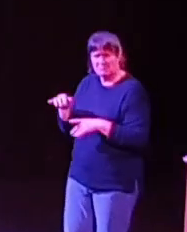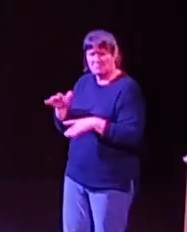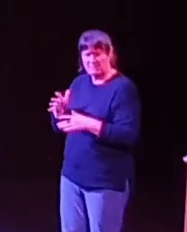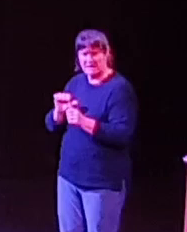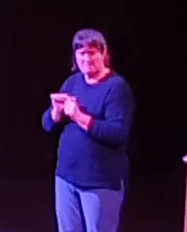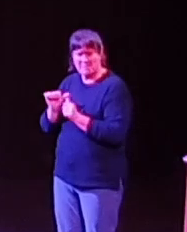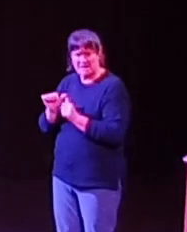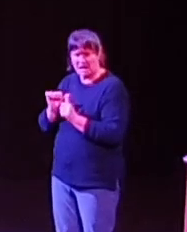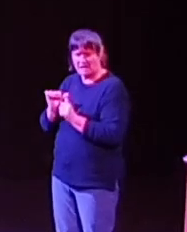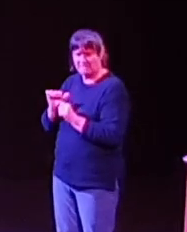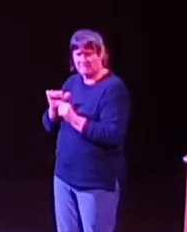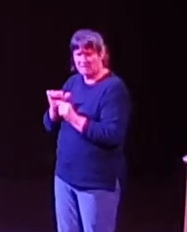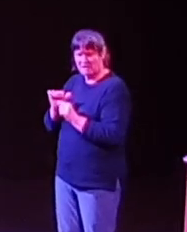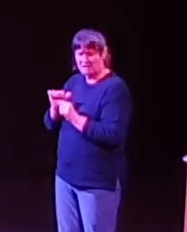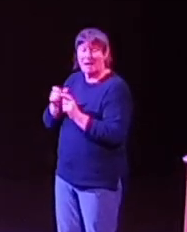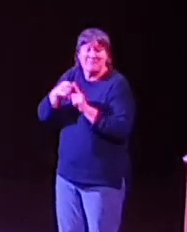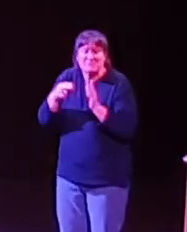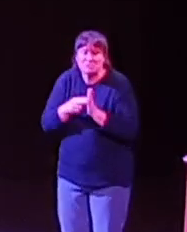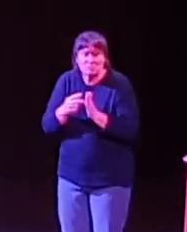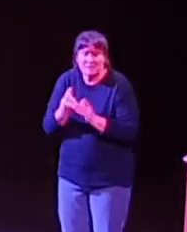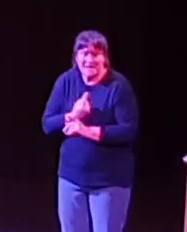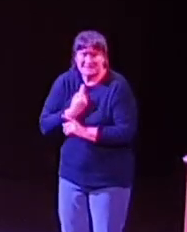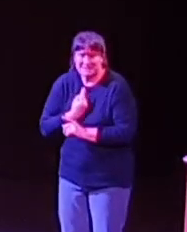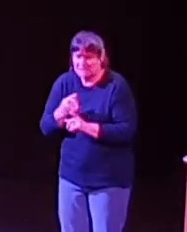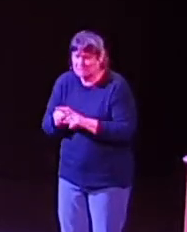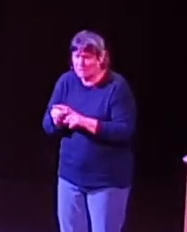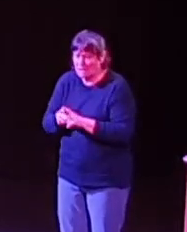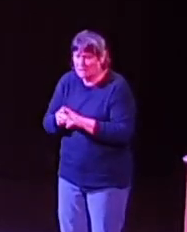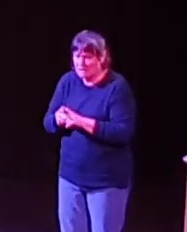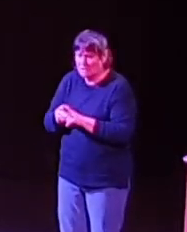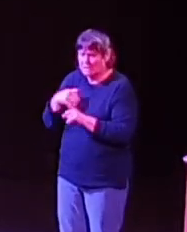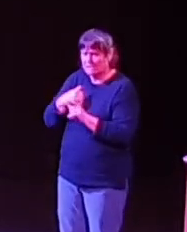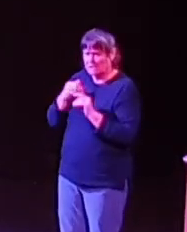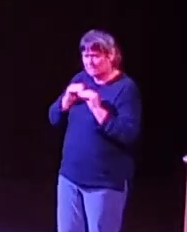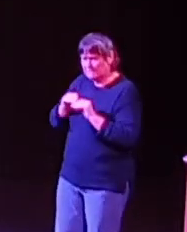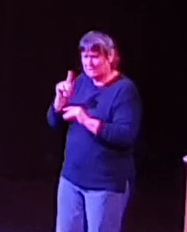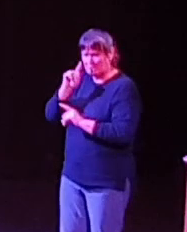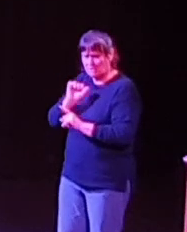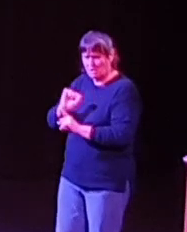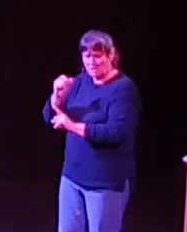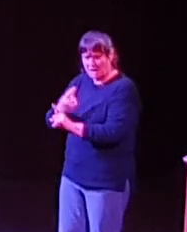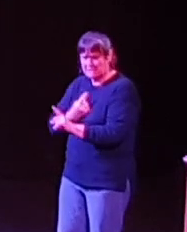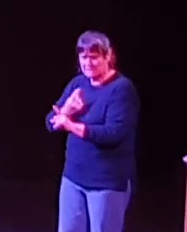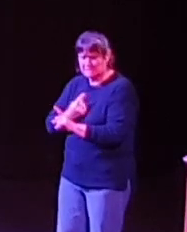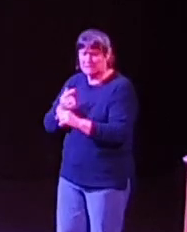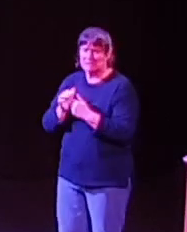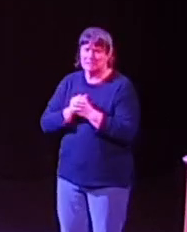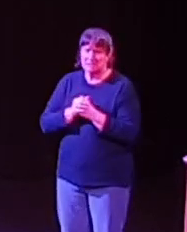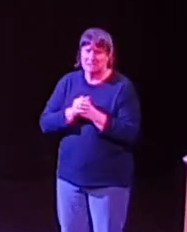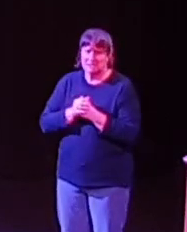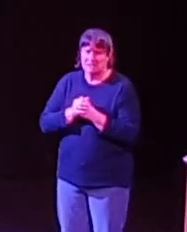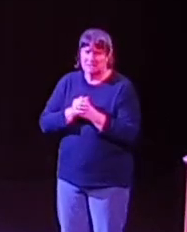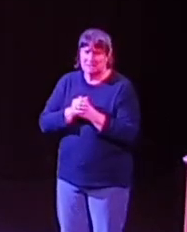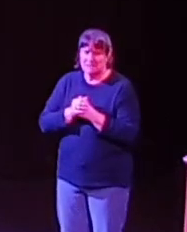Palmerston of identity also? So the crime is something we have to work